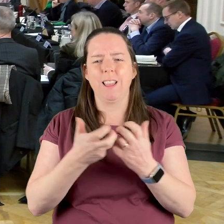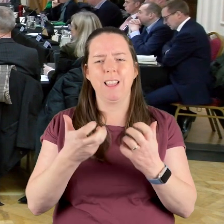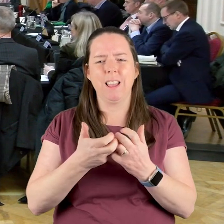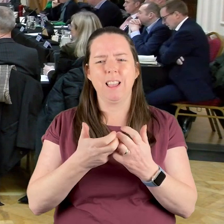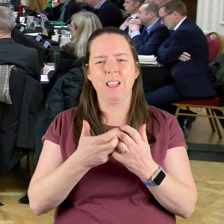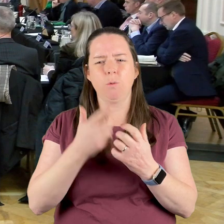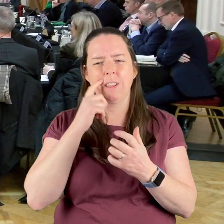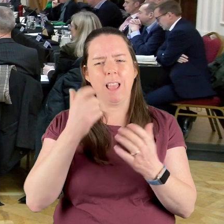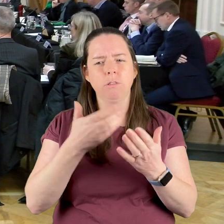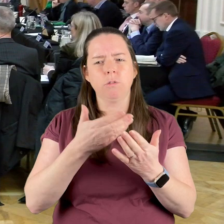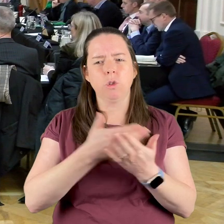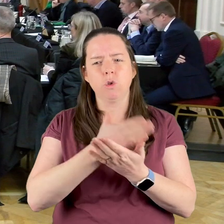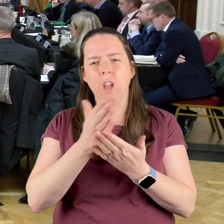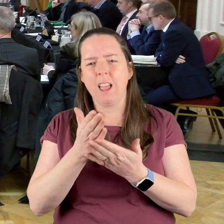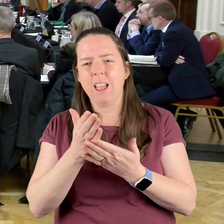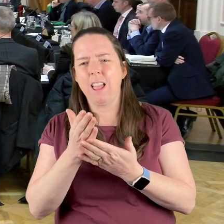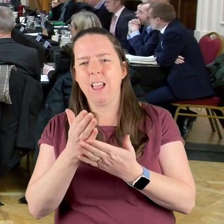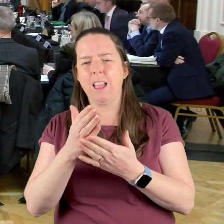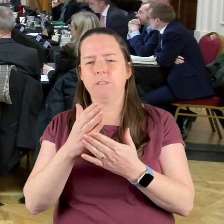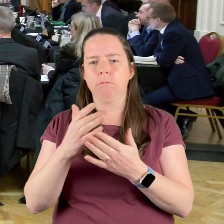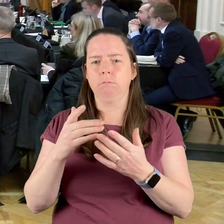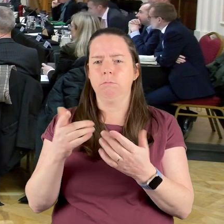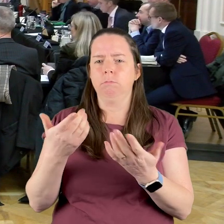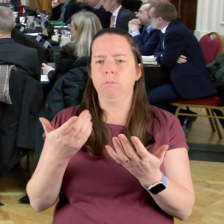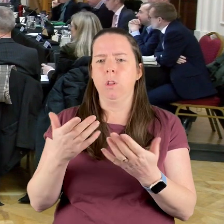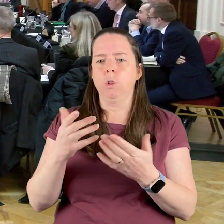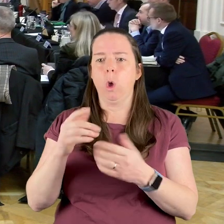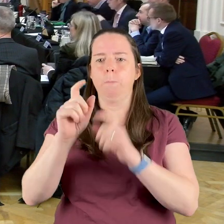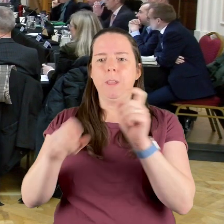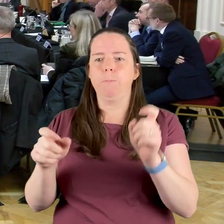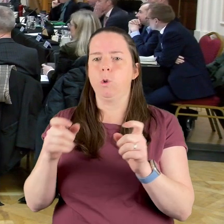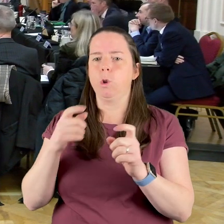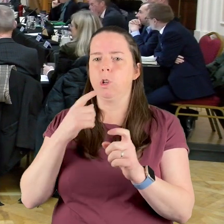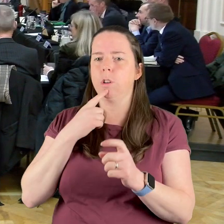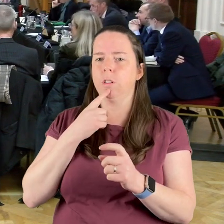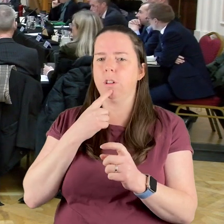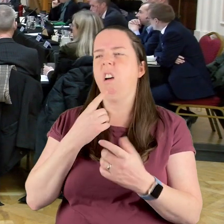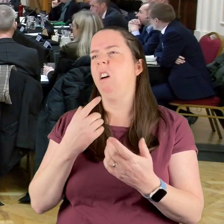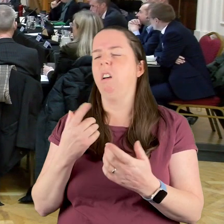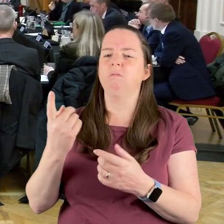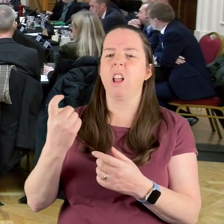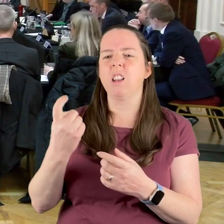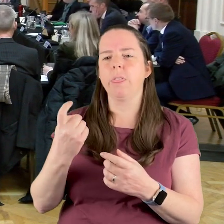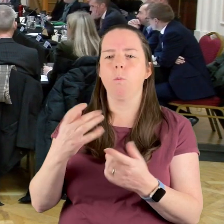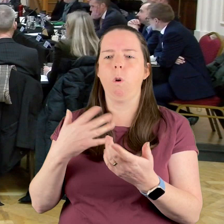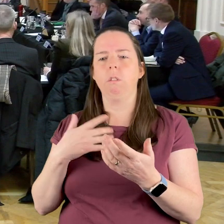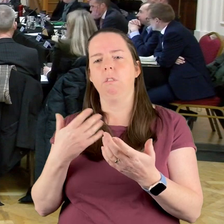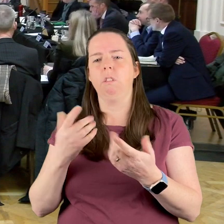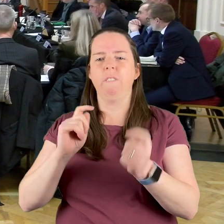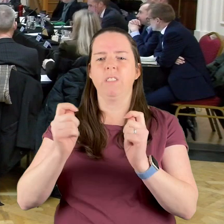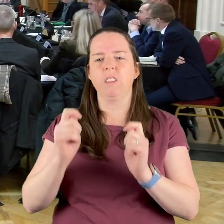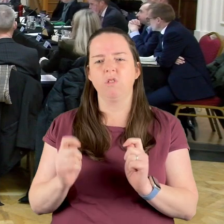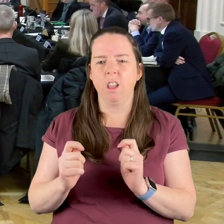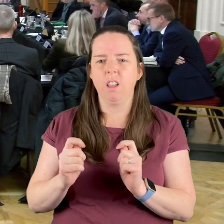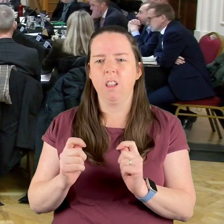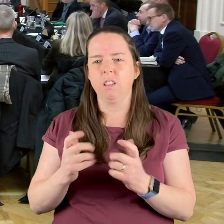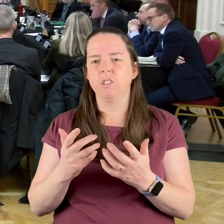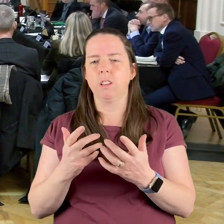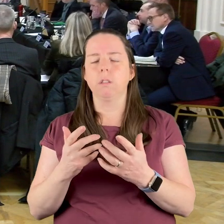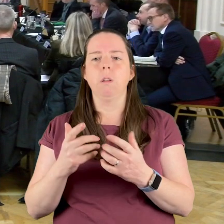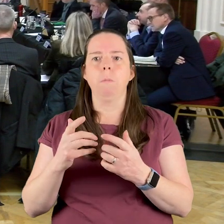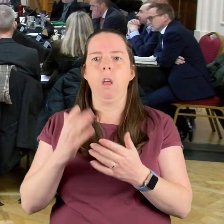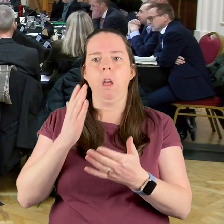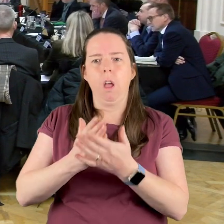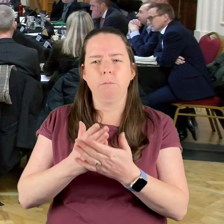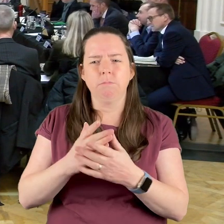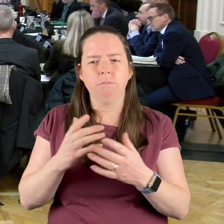practically, Gloria, how we can share the new approach at place level in a really meaningful way, so that